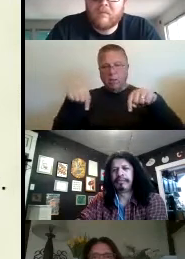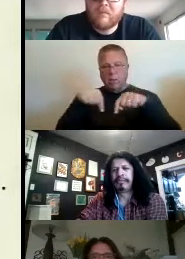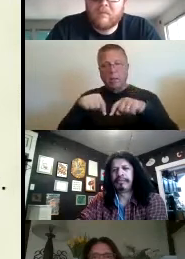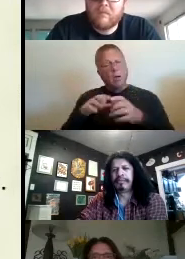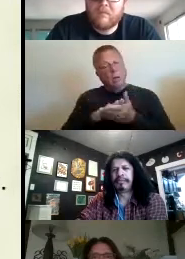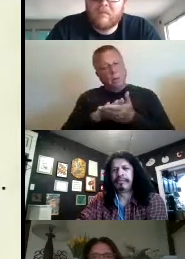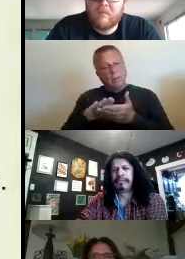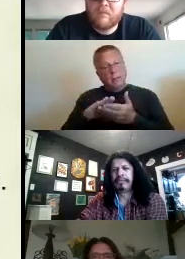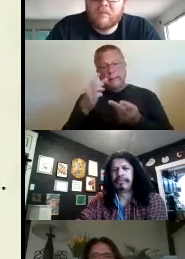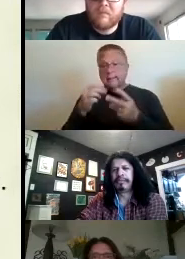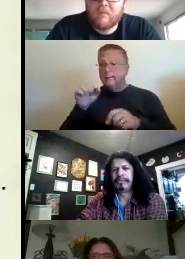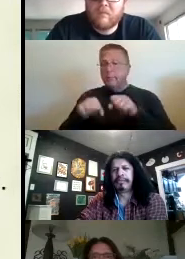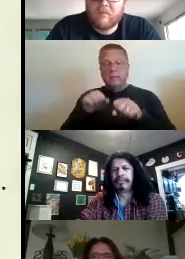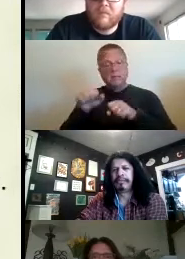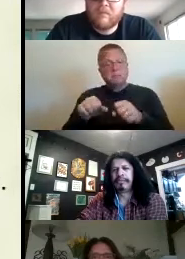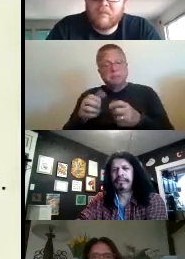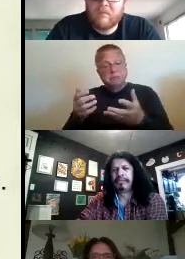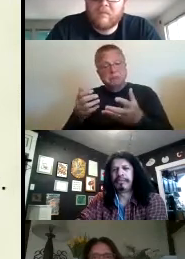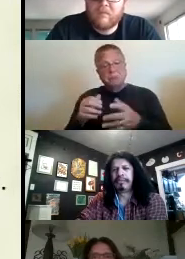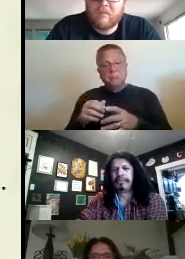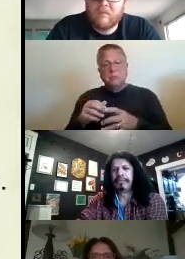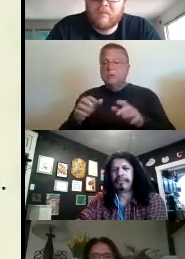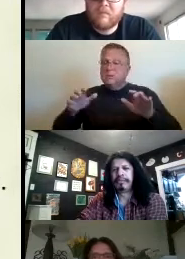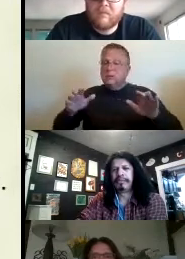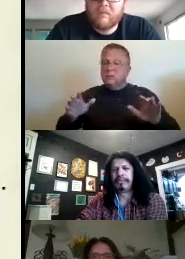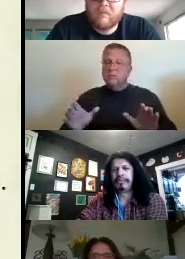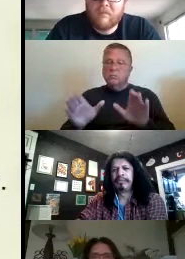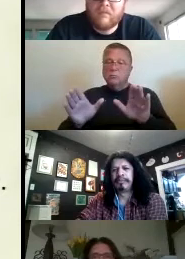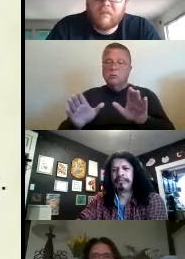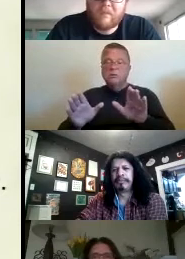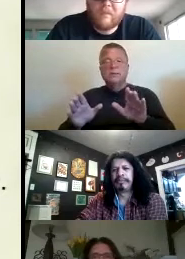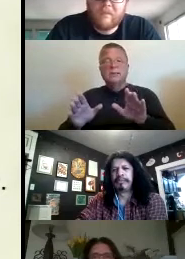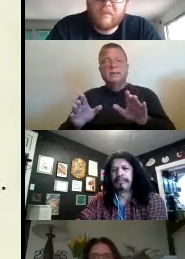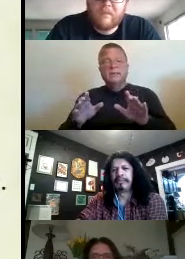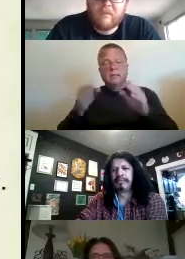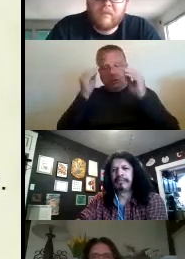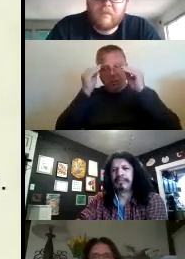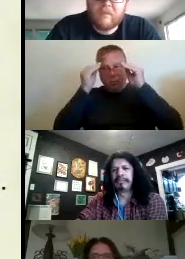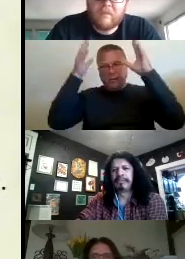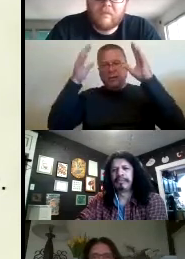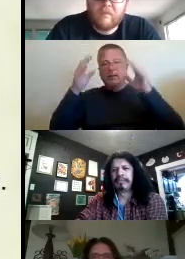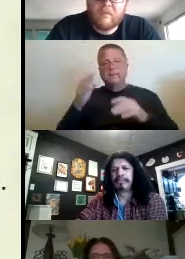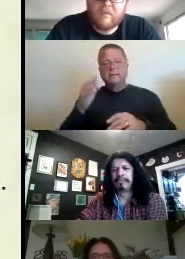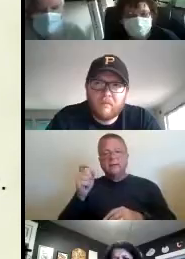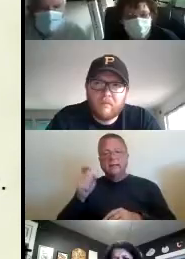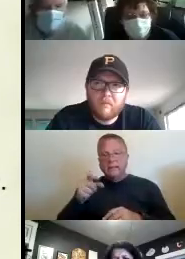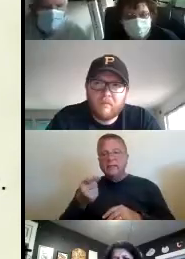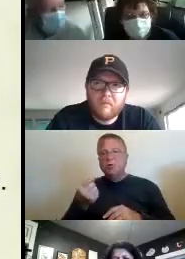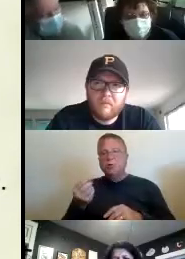that bicycling is sort of driving the awareness of the need to do things here,